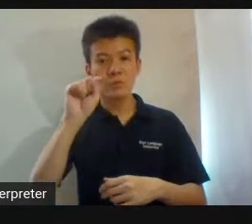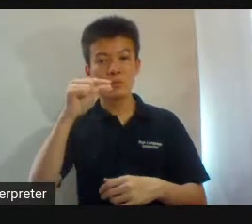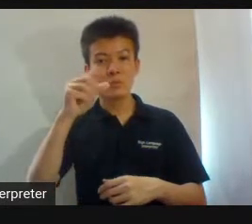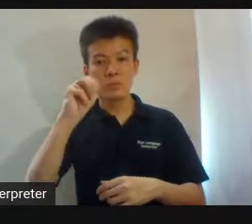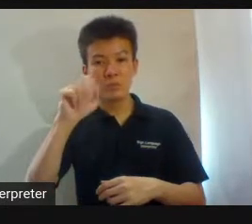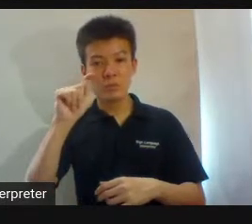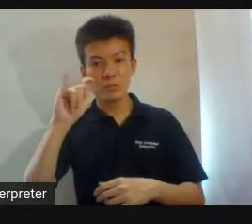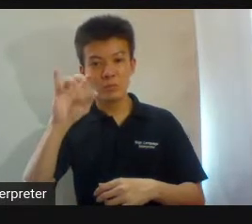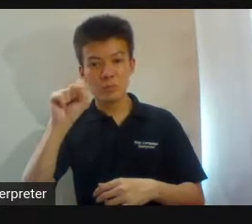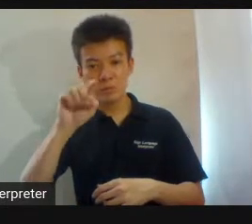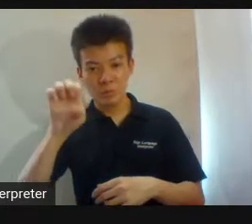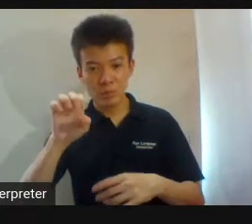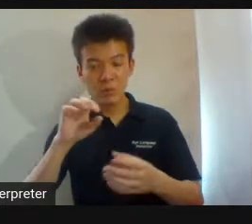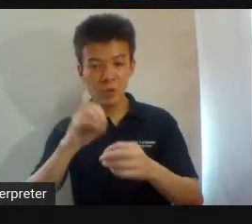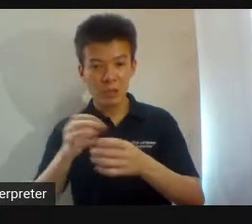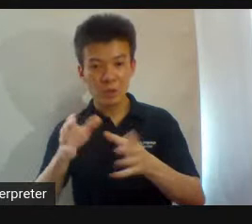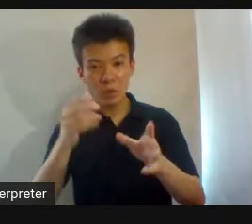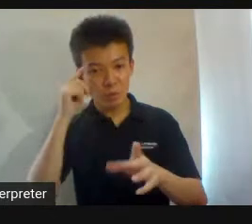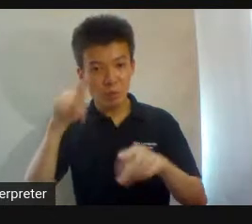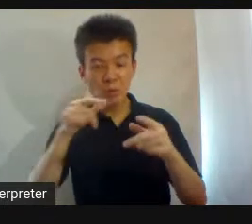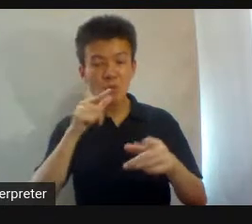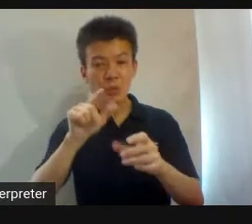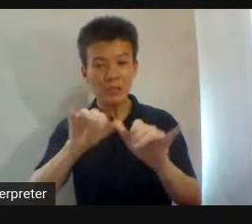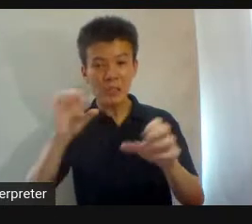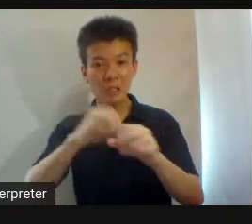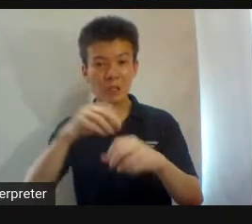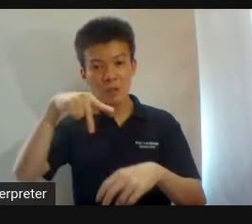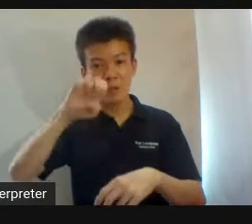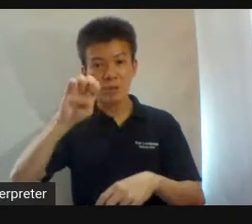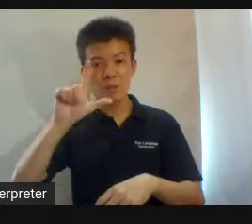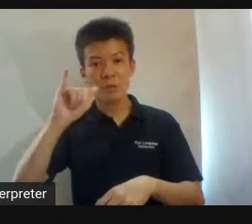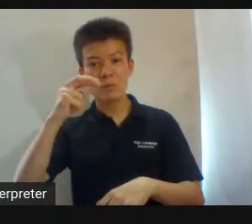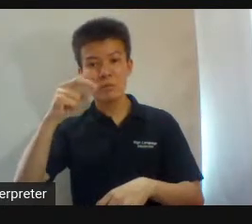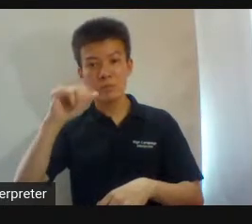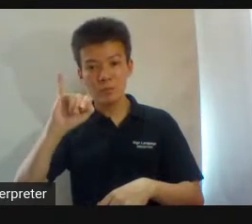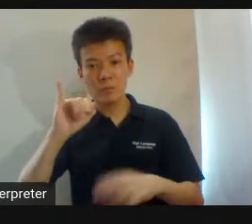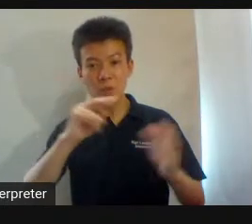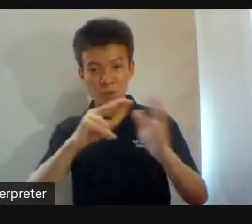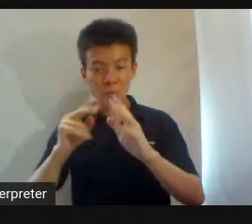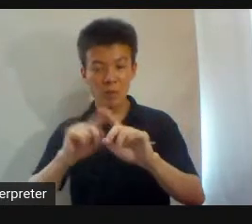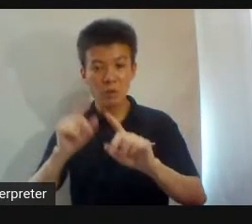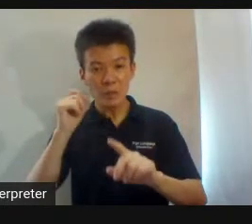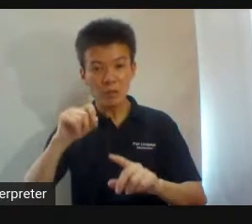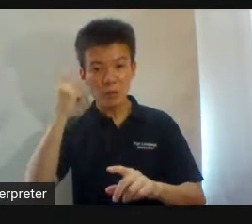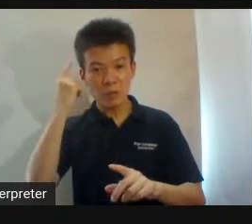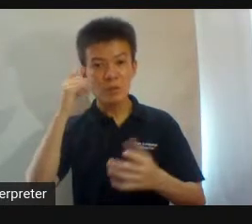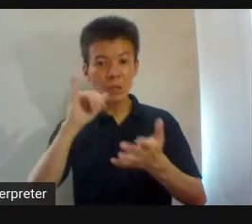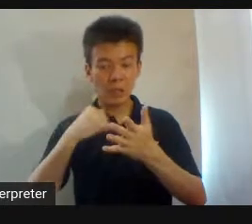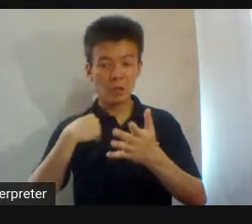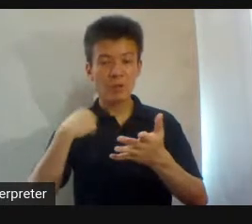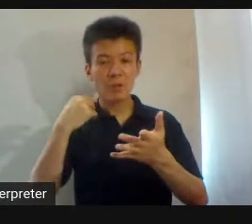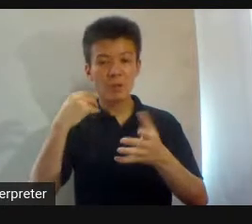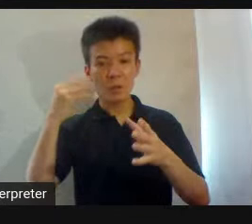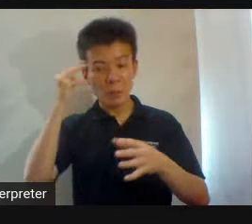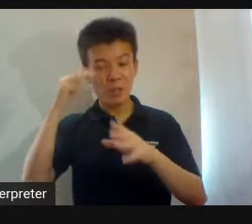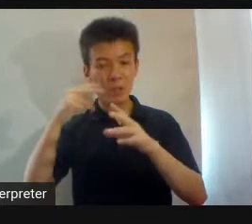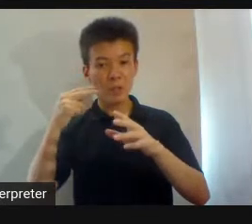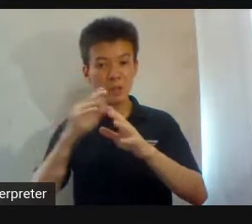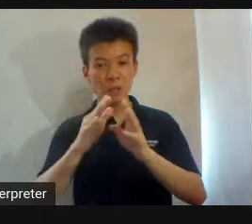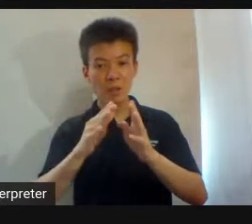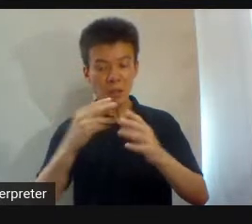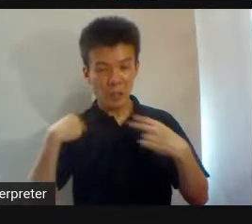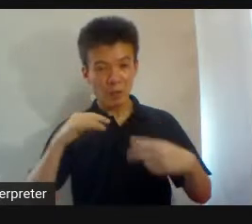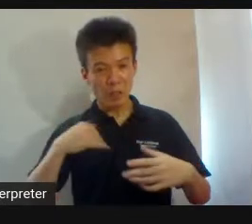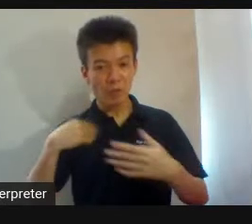way the people who live in Pelangi Village, but we must understand that in mental health, there is a spectrum and there's a